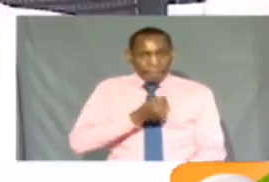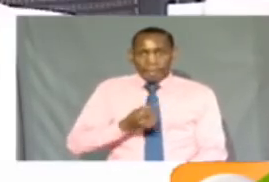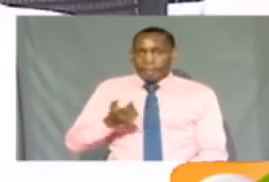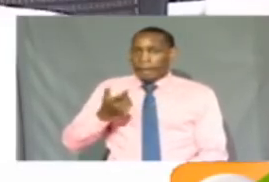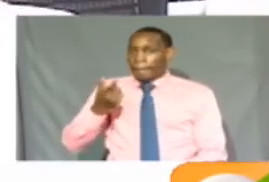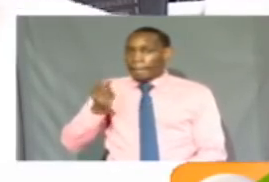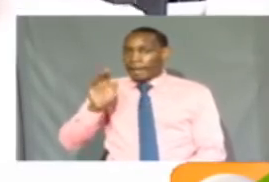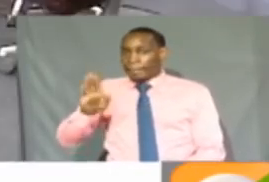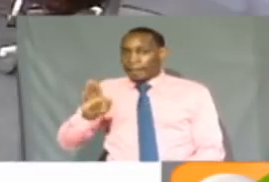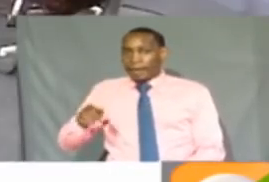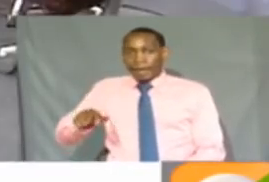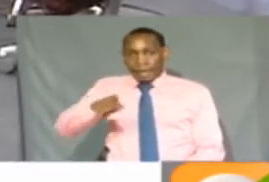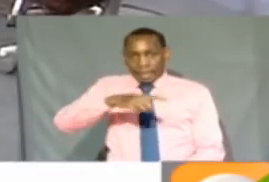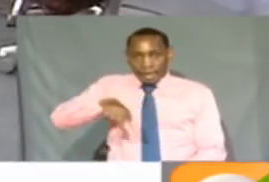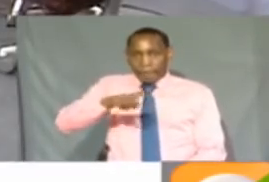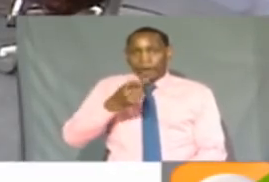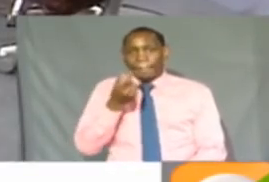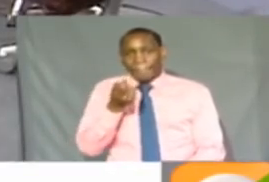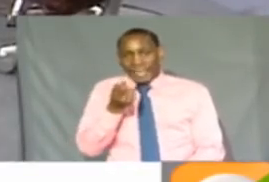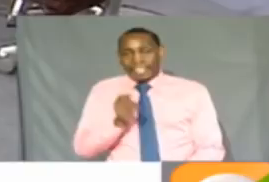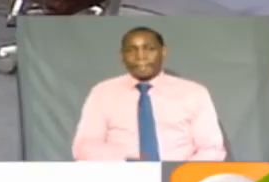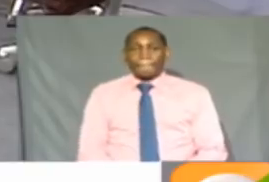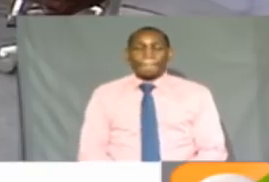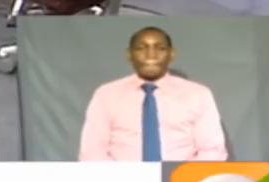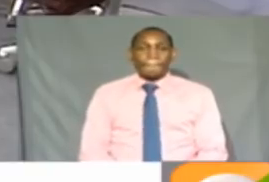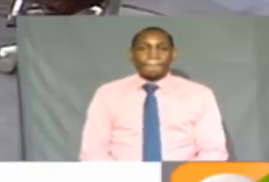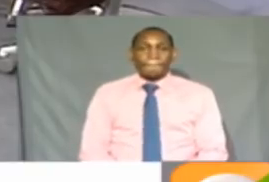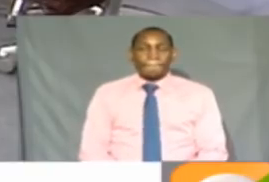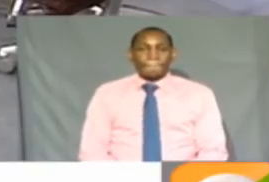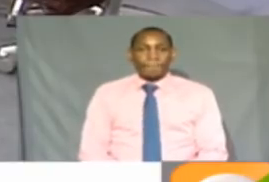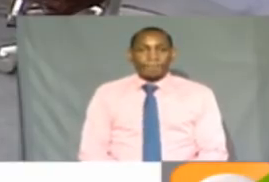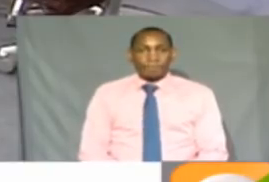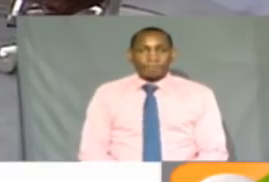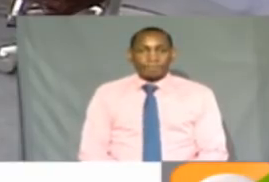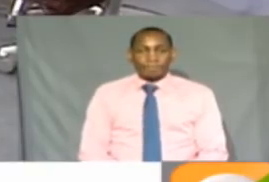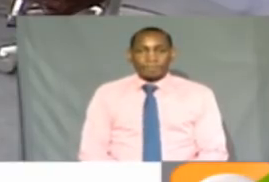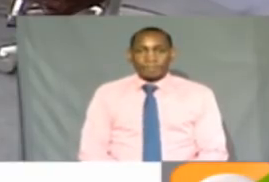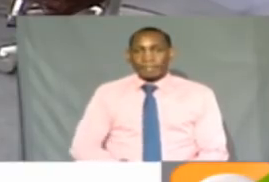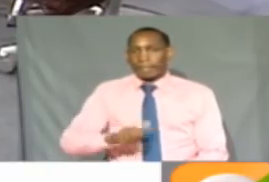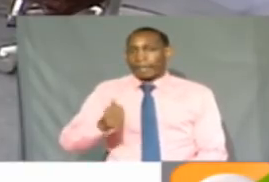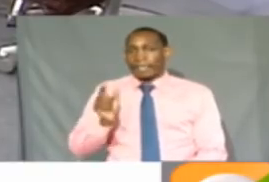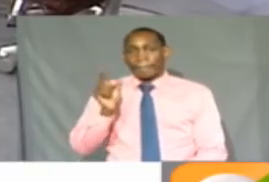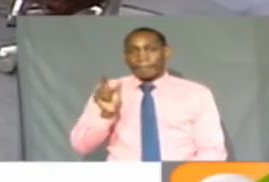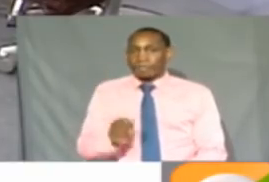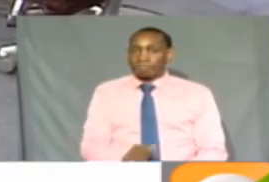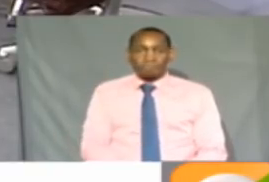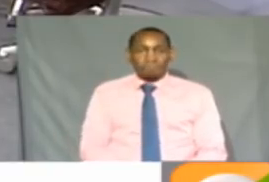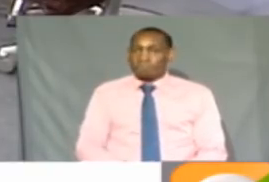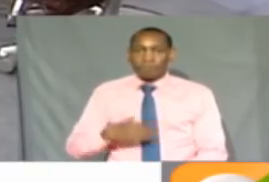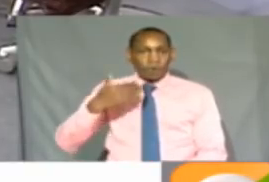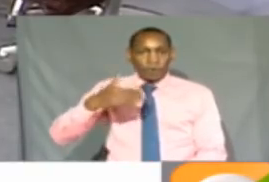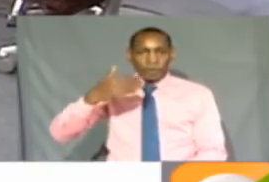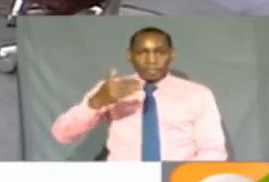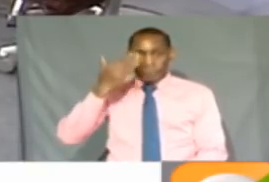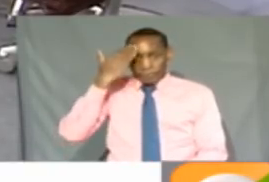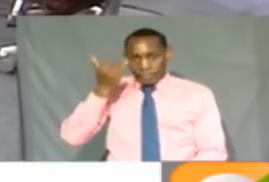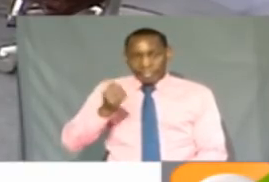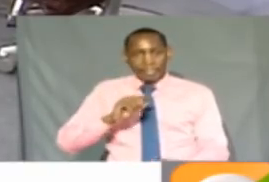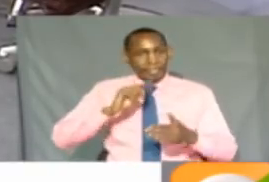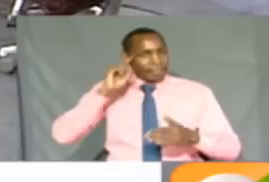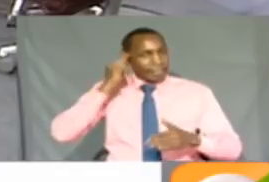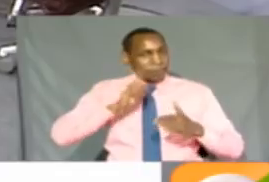money. I want to hear from the gentleman behind there, kind of shaking your head the whole time she's speaking. What do you make of that?